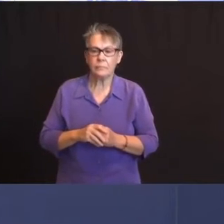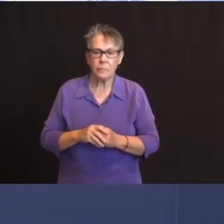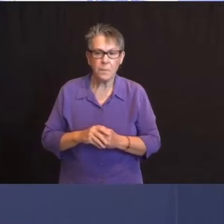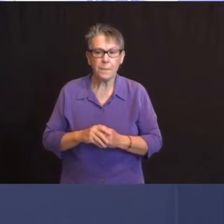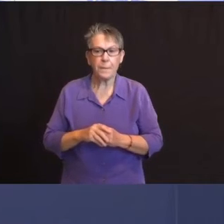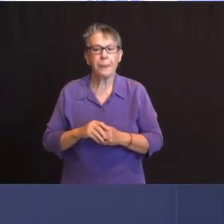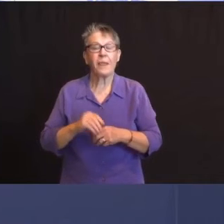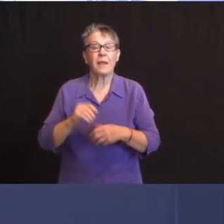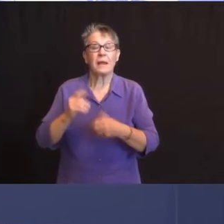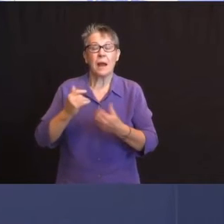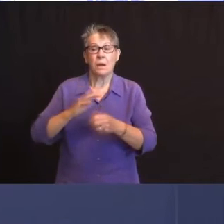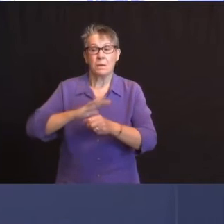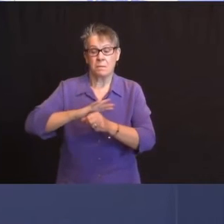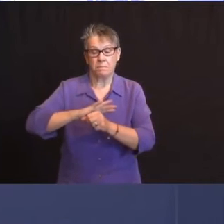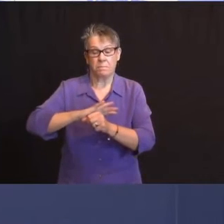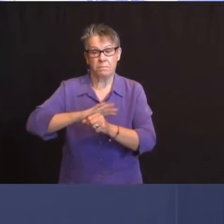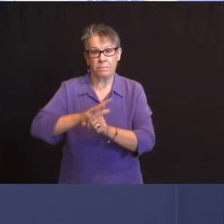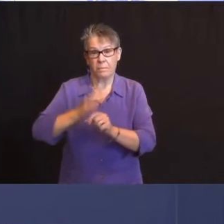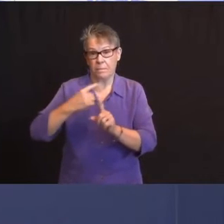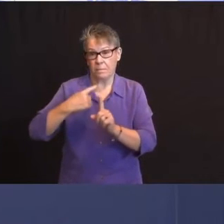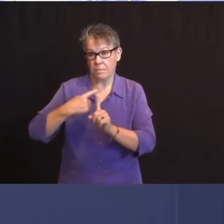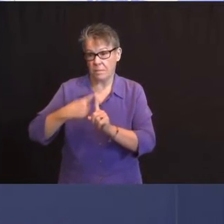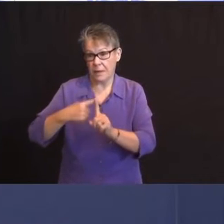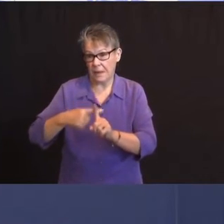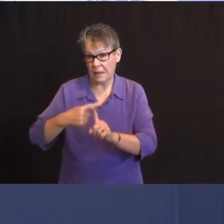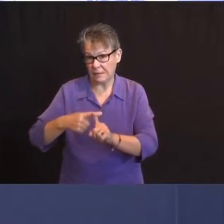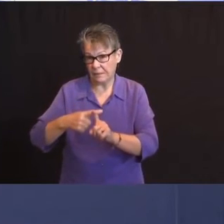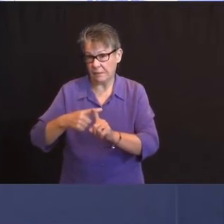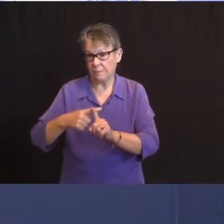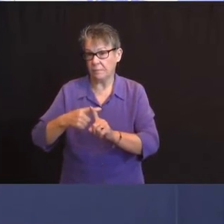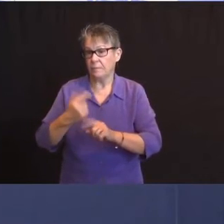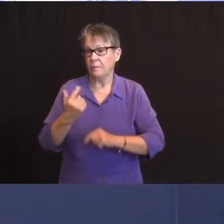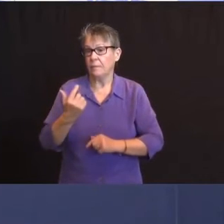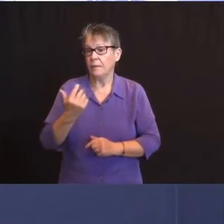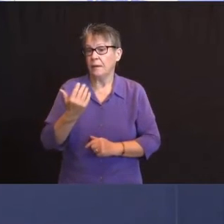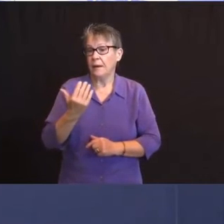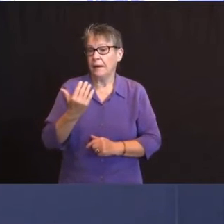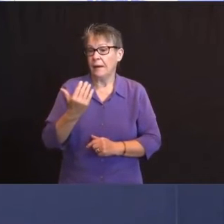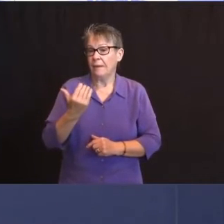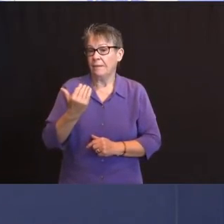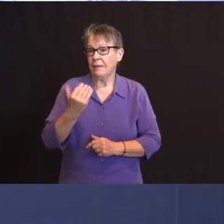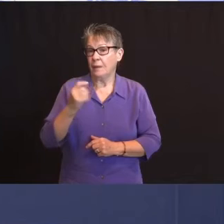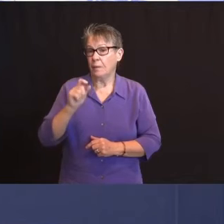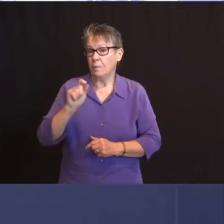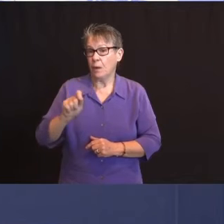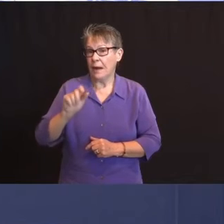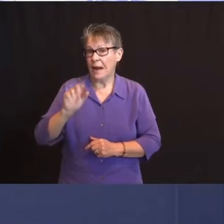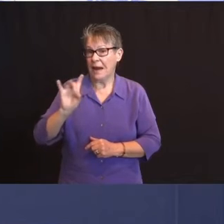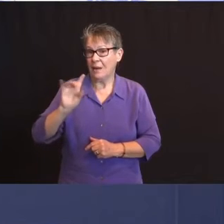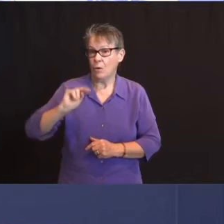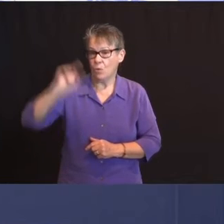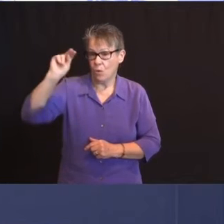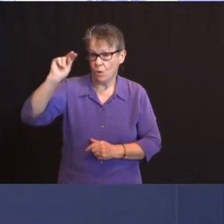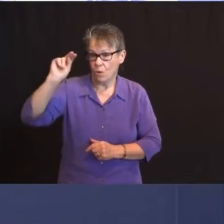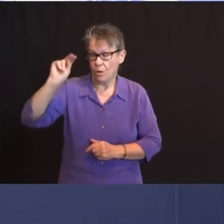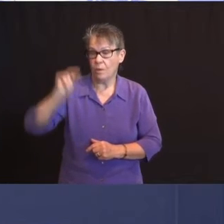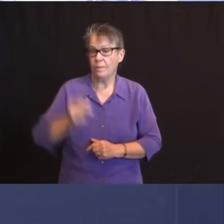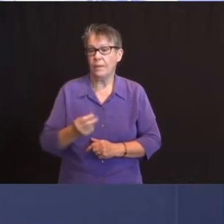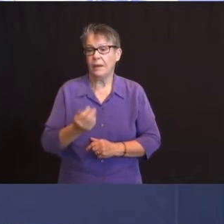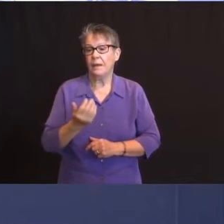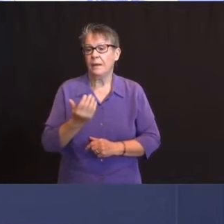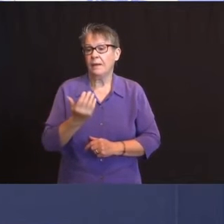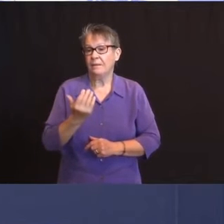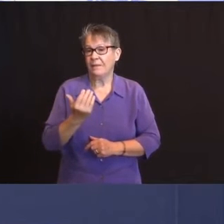with 15.08% in the South, 10.15% Central, 10.84% North, overall